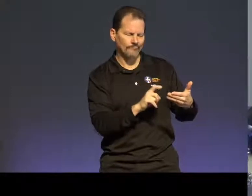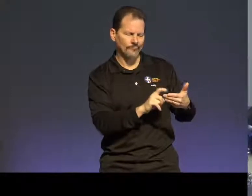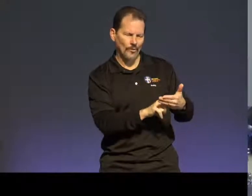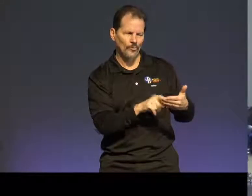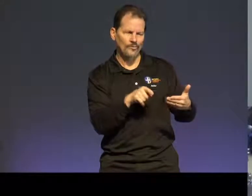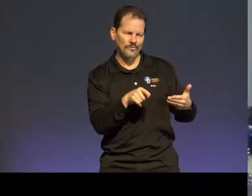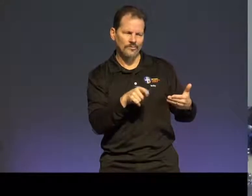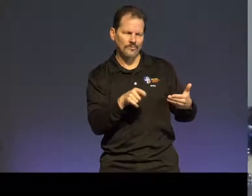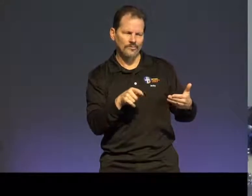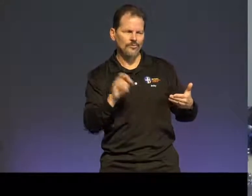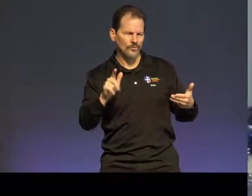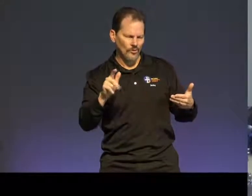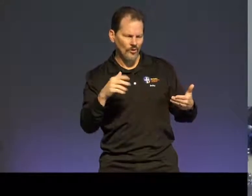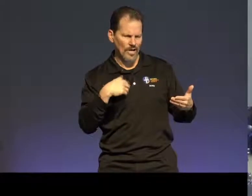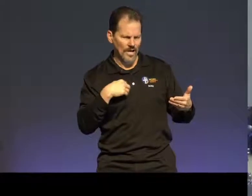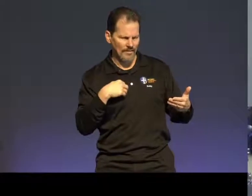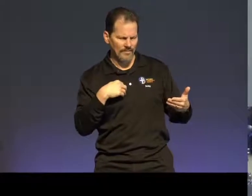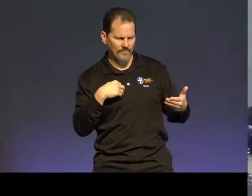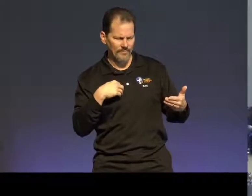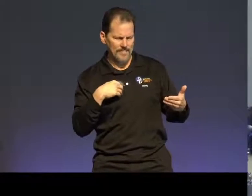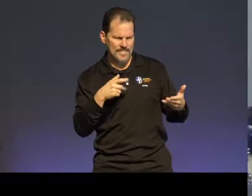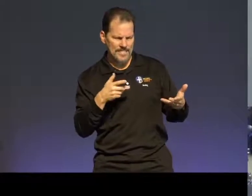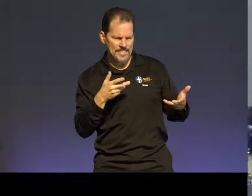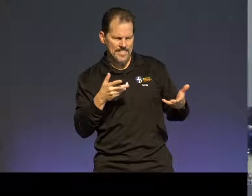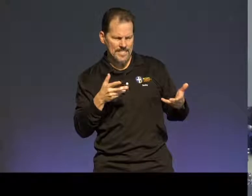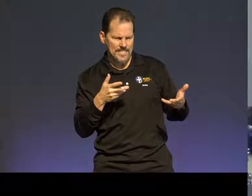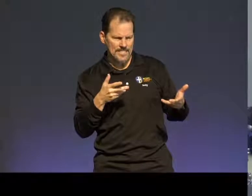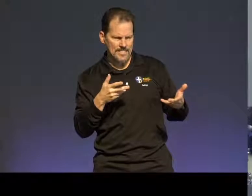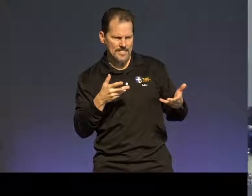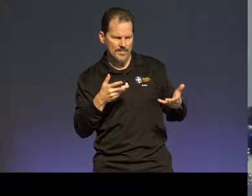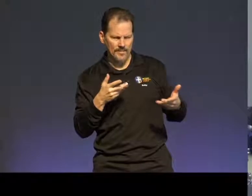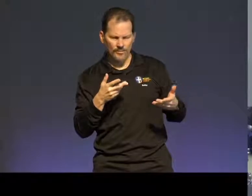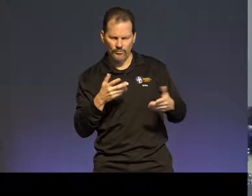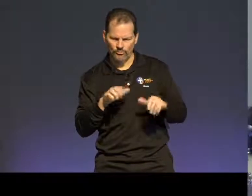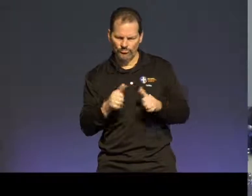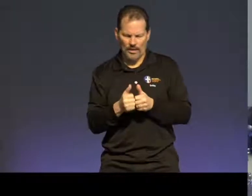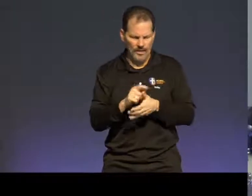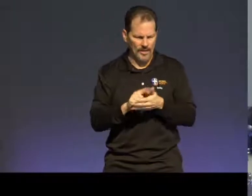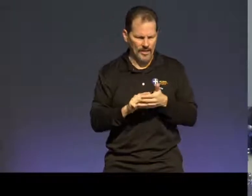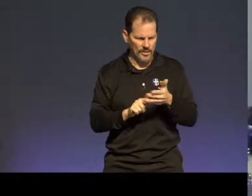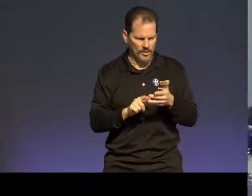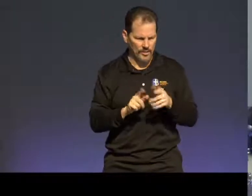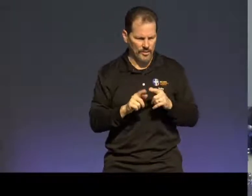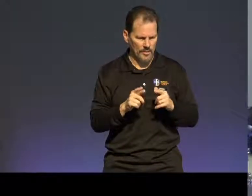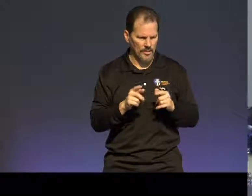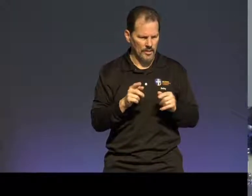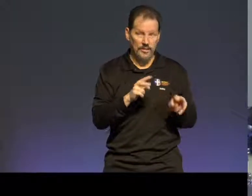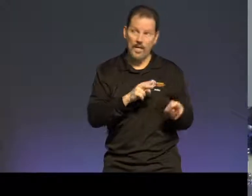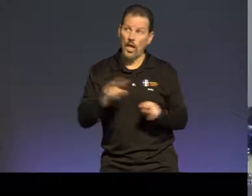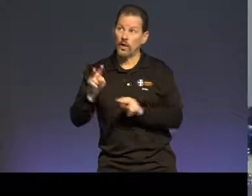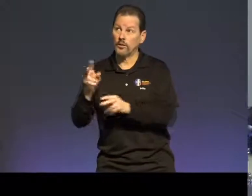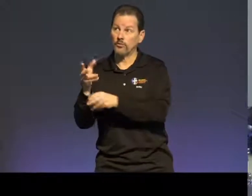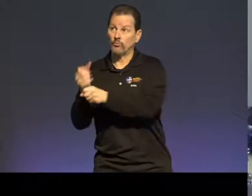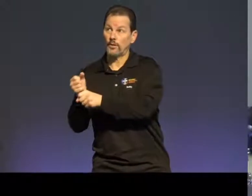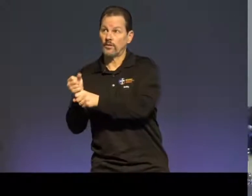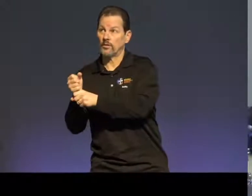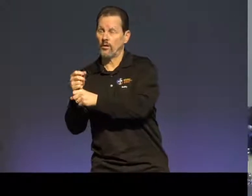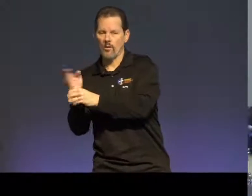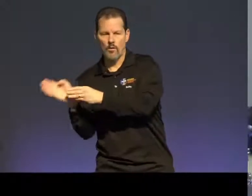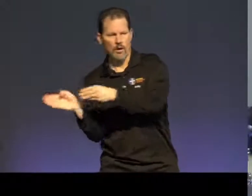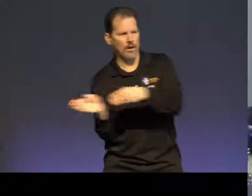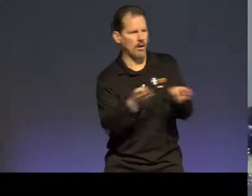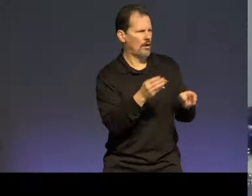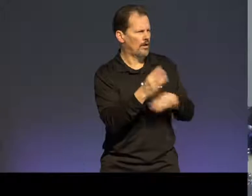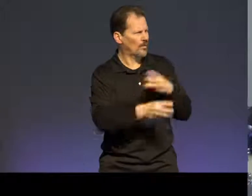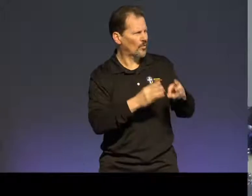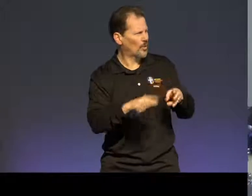me or are you looking at your problems? Are you looking back at my promise or are you looking and perceiving the world through the lens of the things that don't